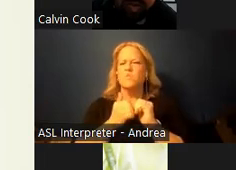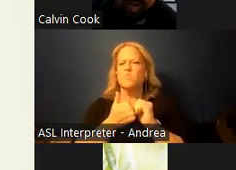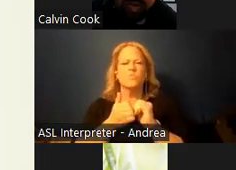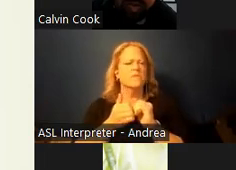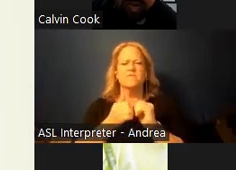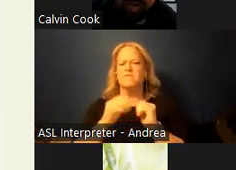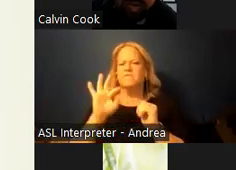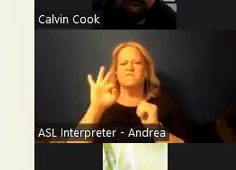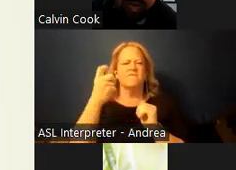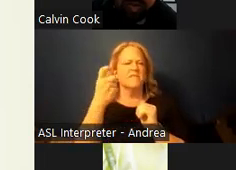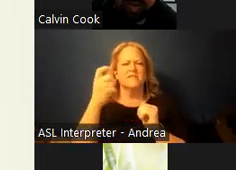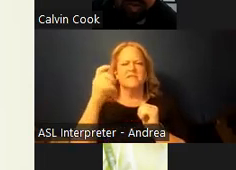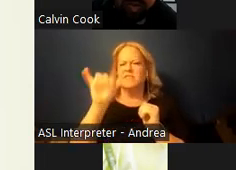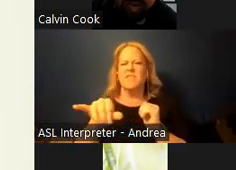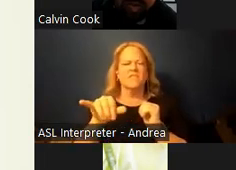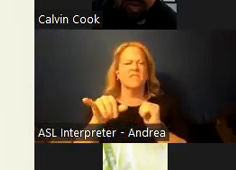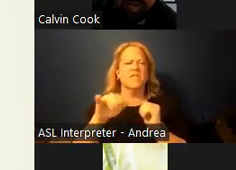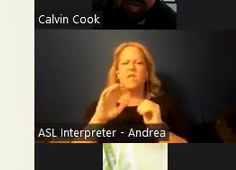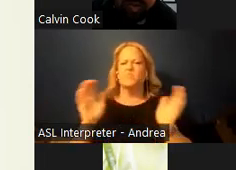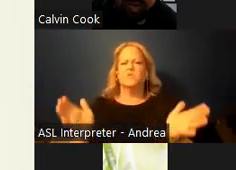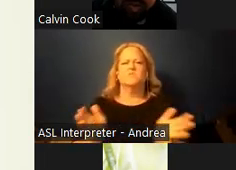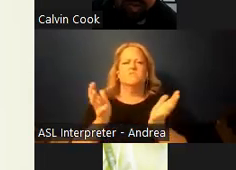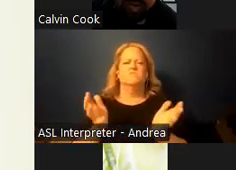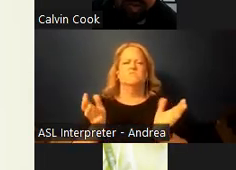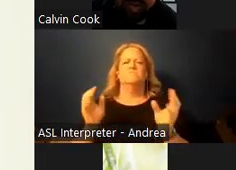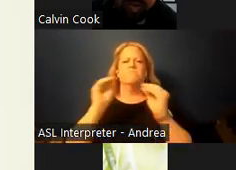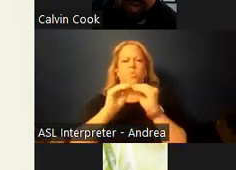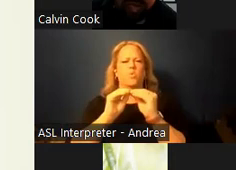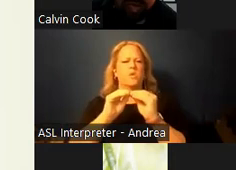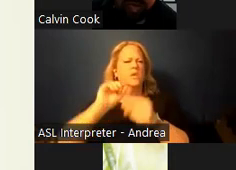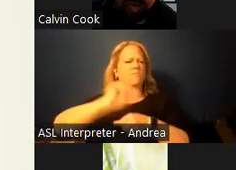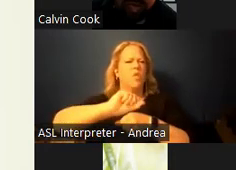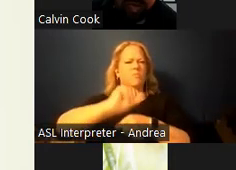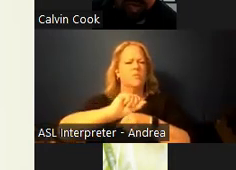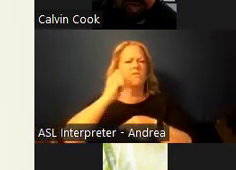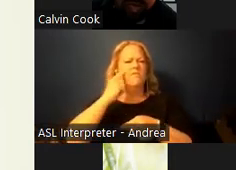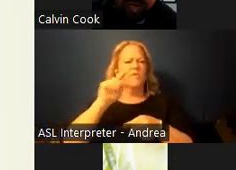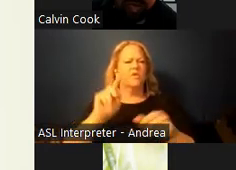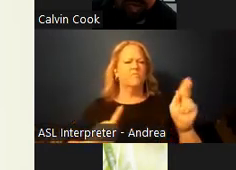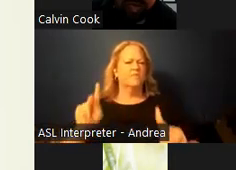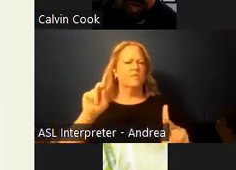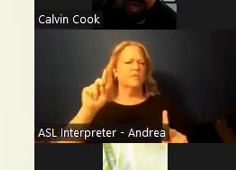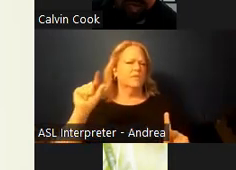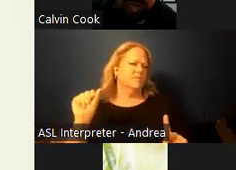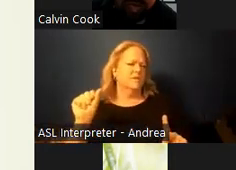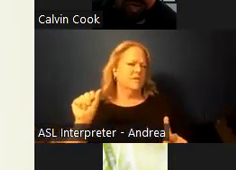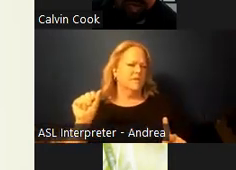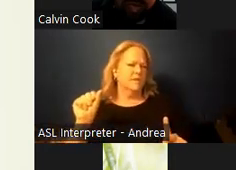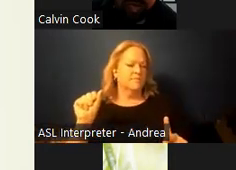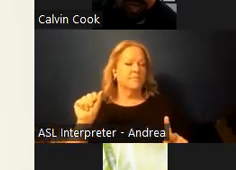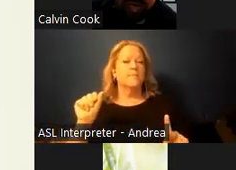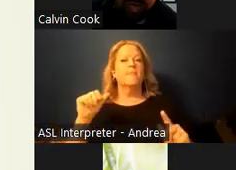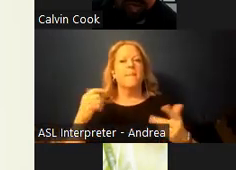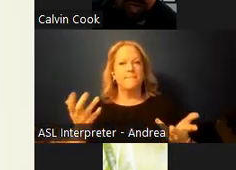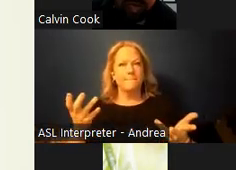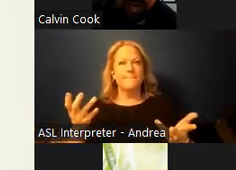to increase employment among people with disabilities, is that we have to get away from the